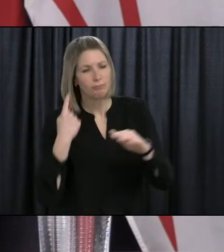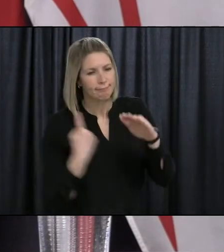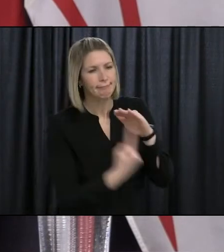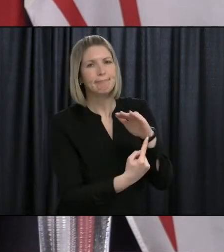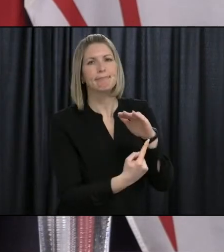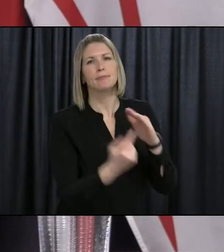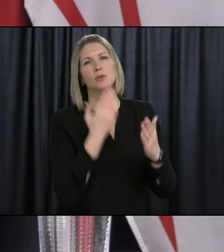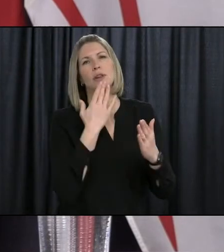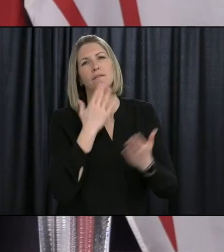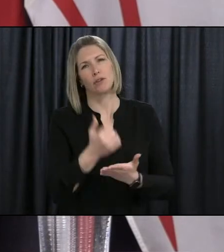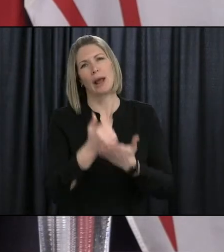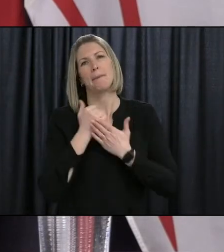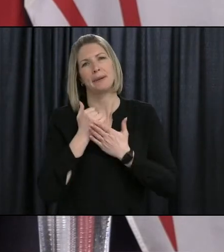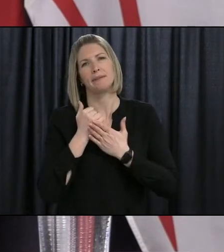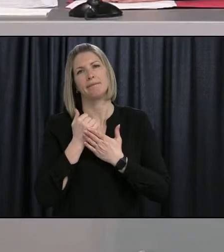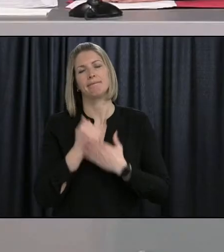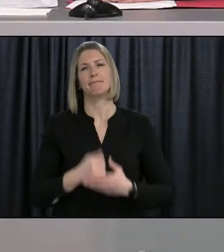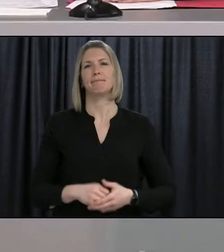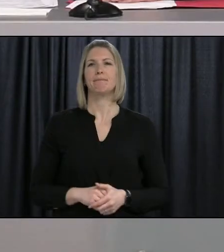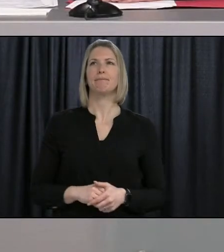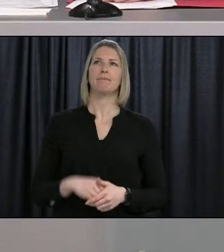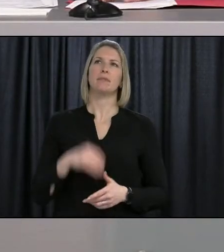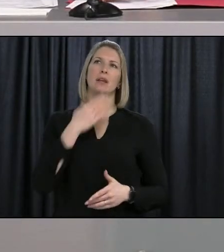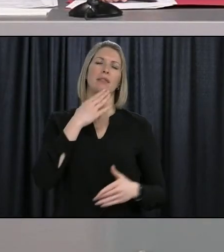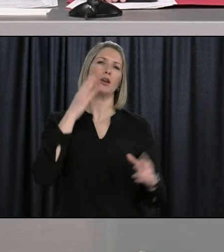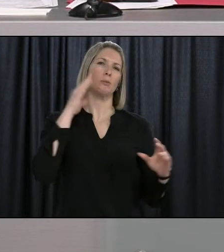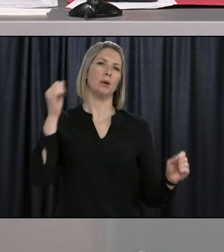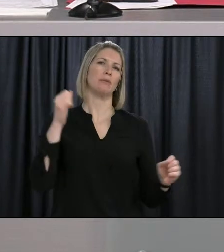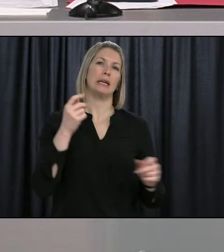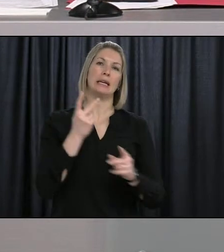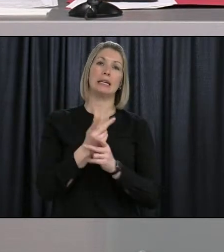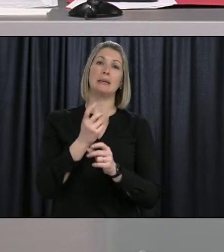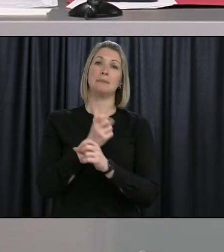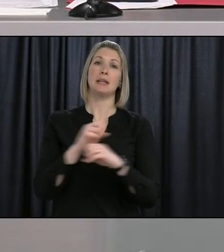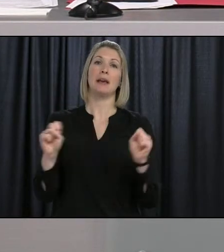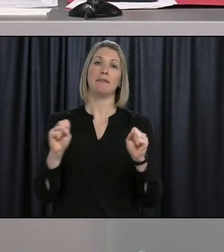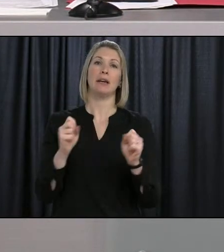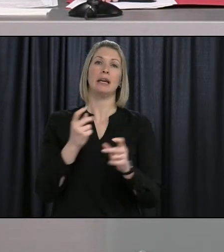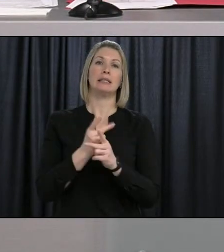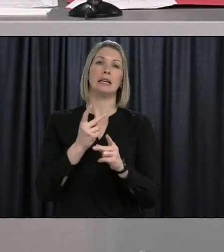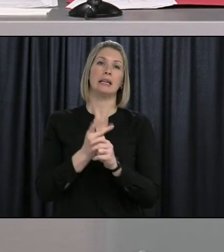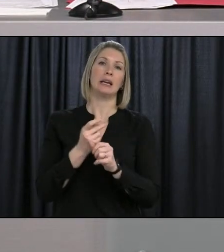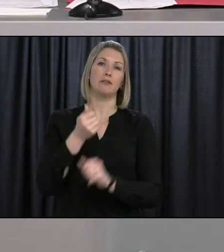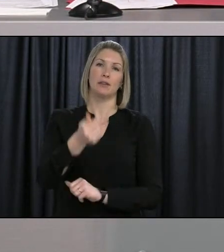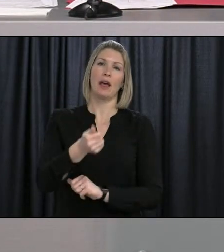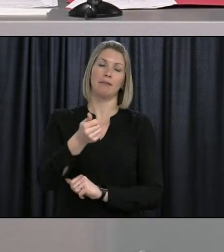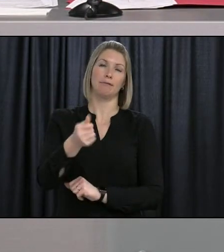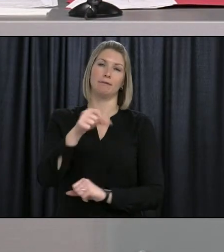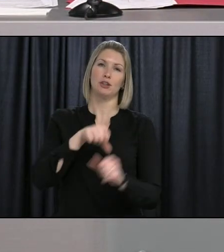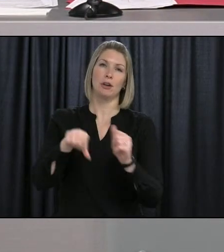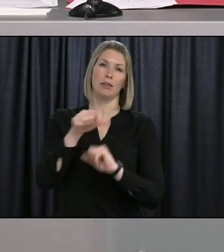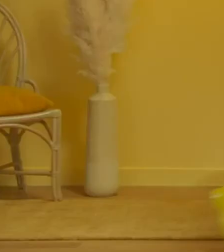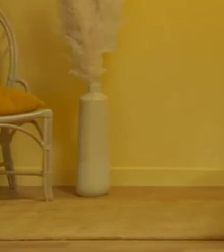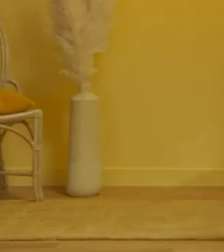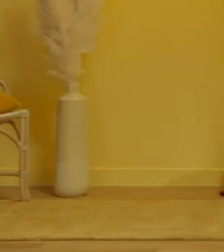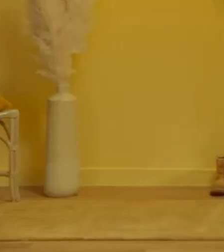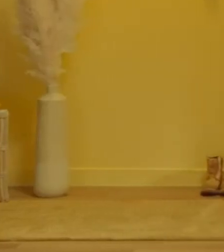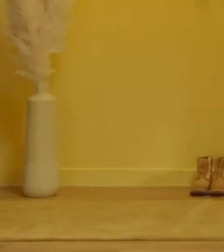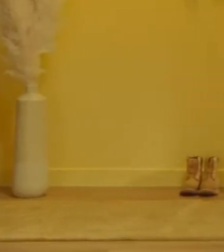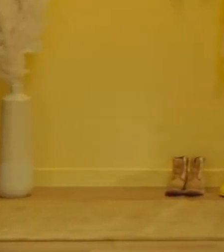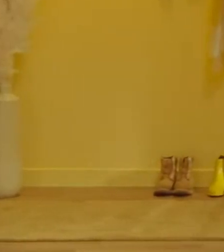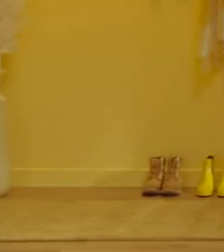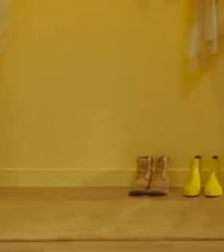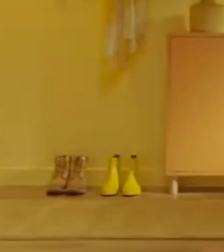thank you very much. Thank you, Premier. Stay safe, everyone. Take care of yourselves and each other, and enjoy the rest of your day.